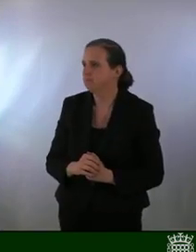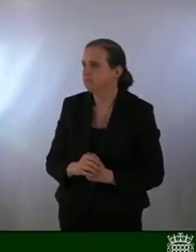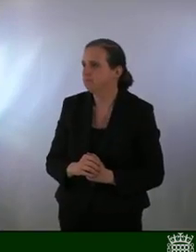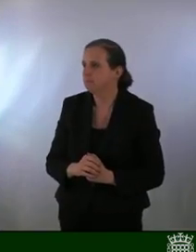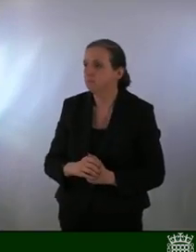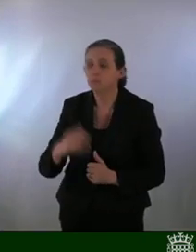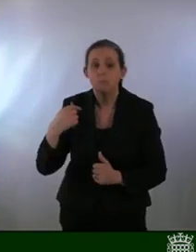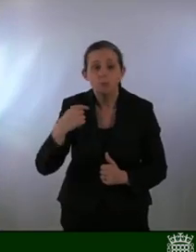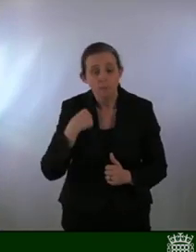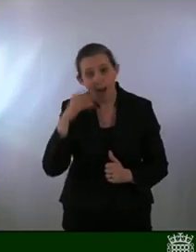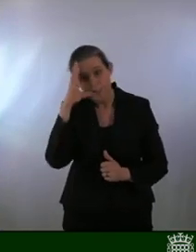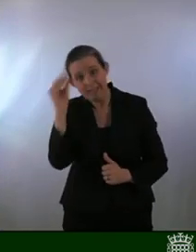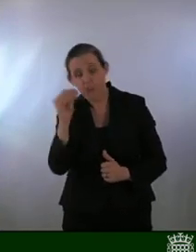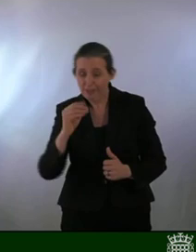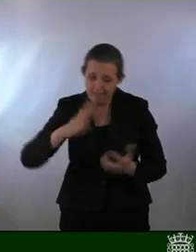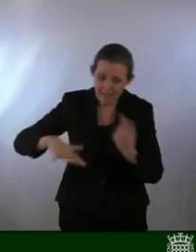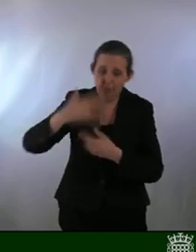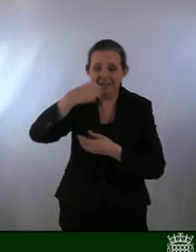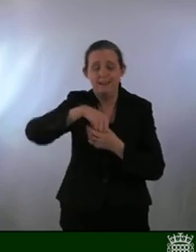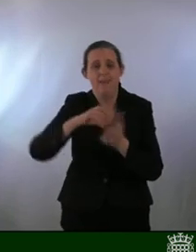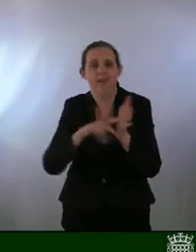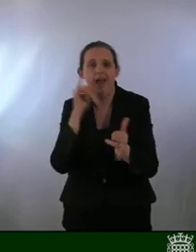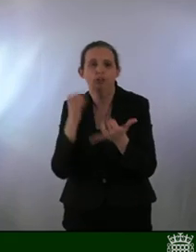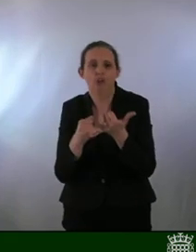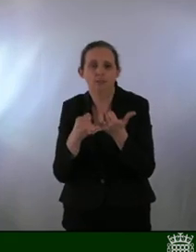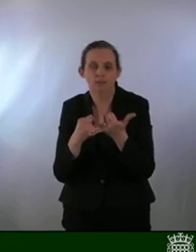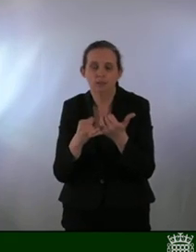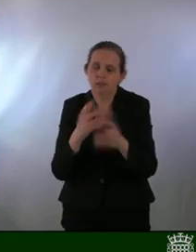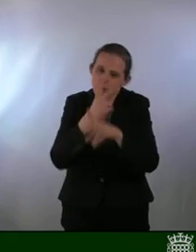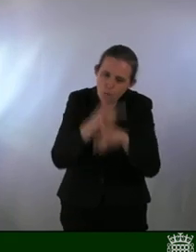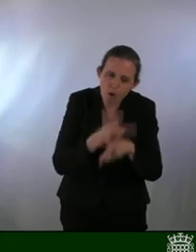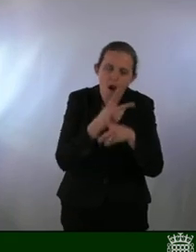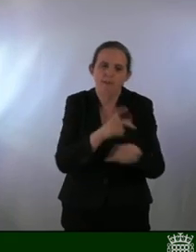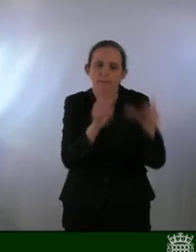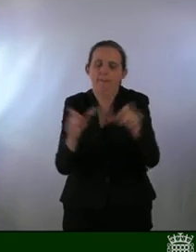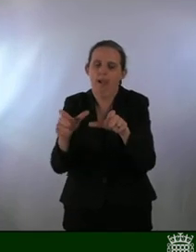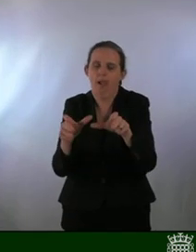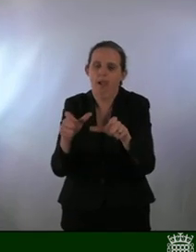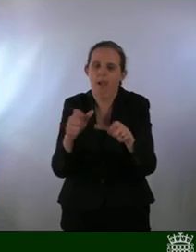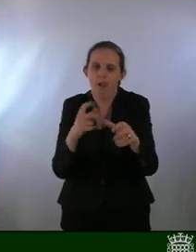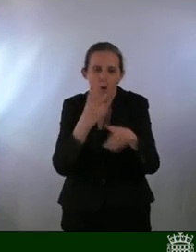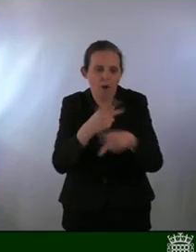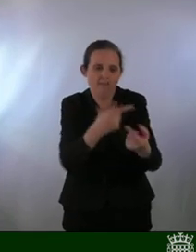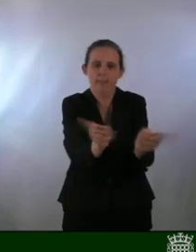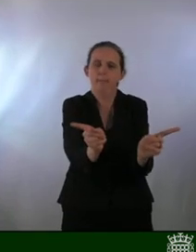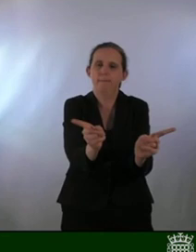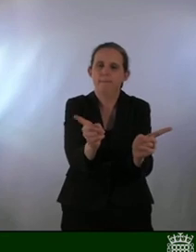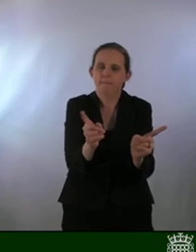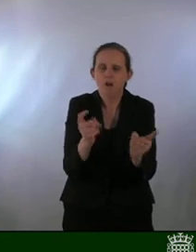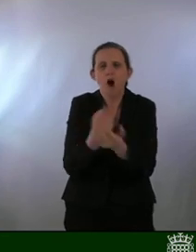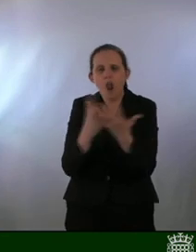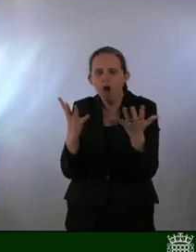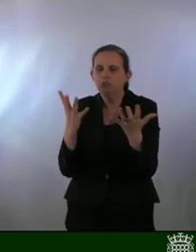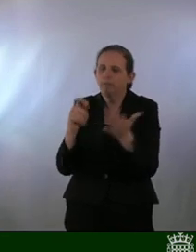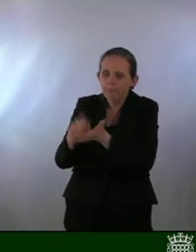do what they need to do to keep people safe in front of them, and we are reducing a whole load of the